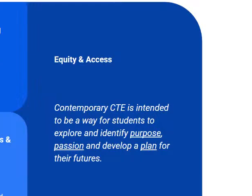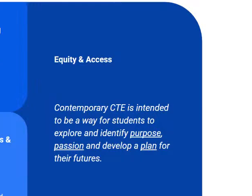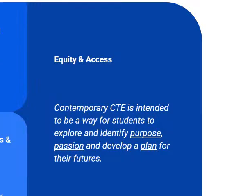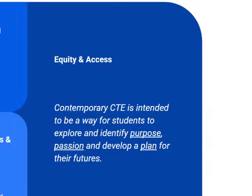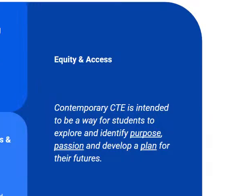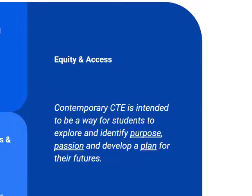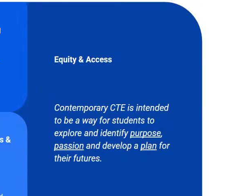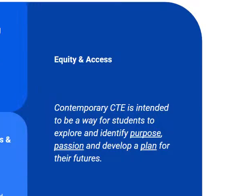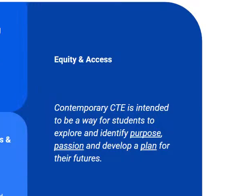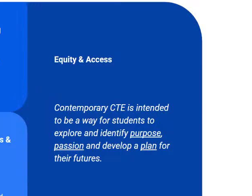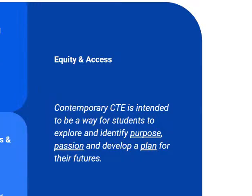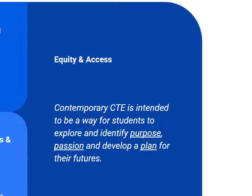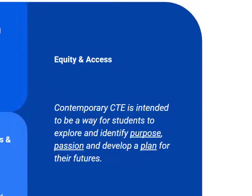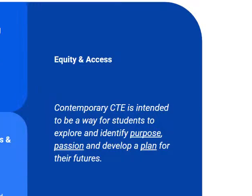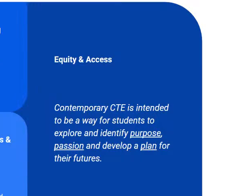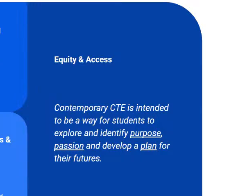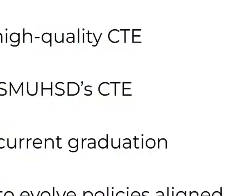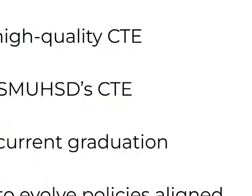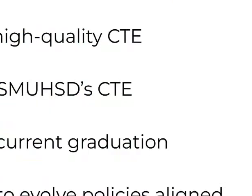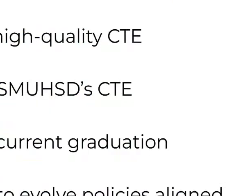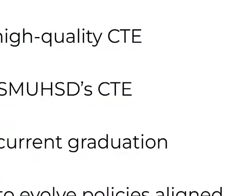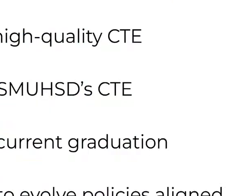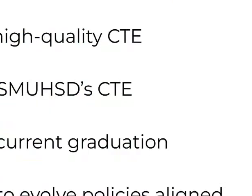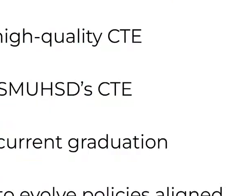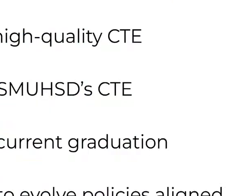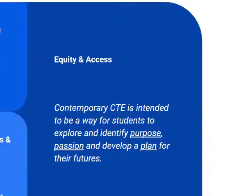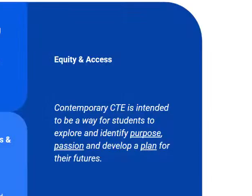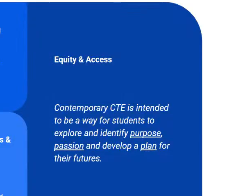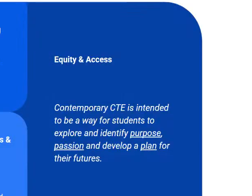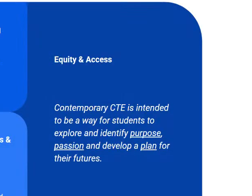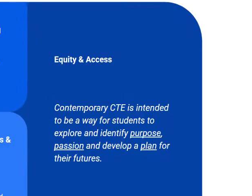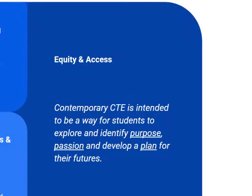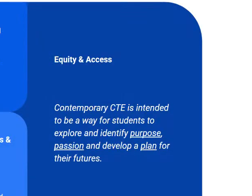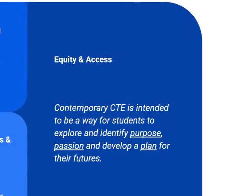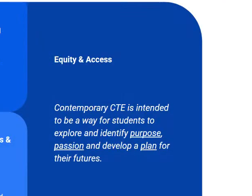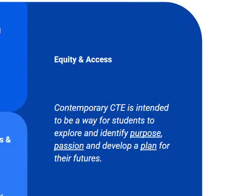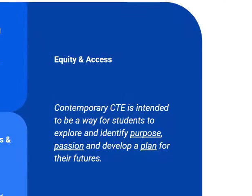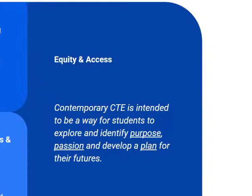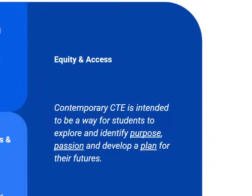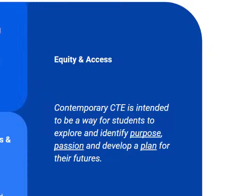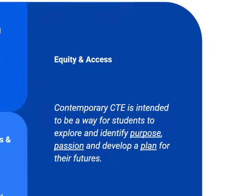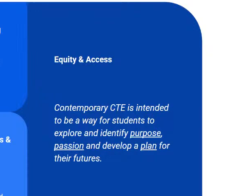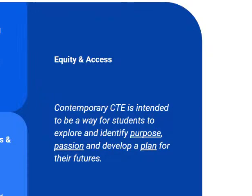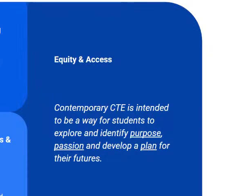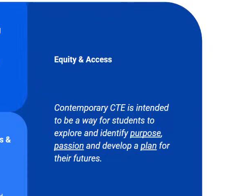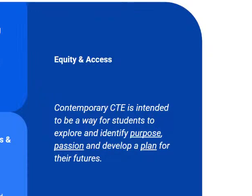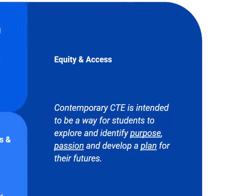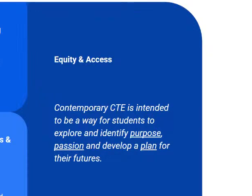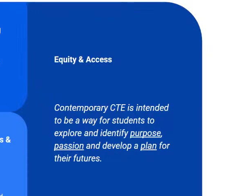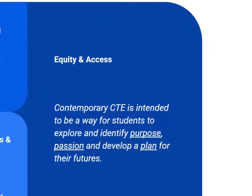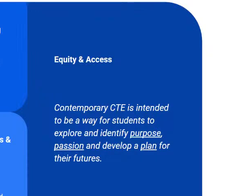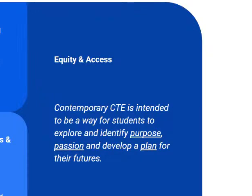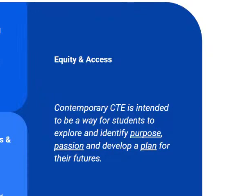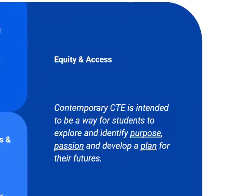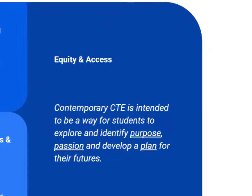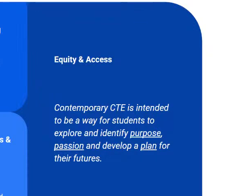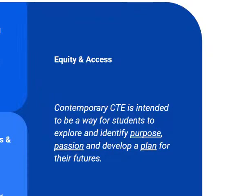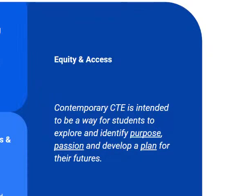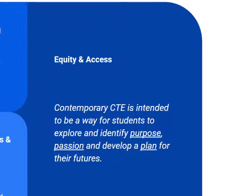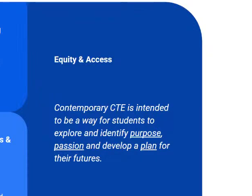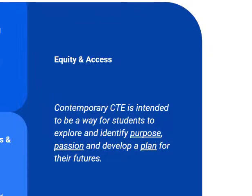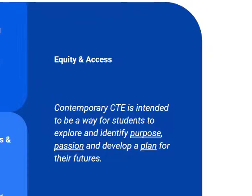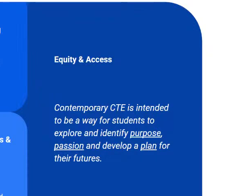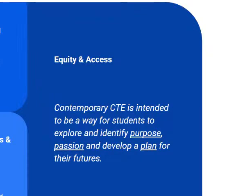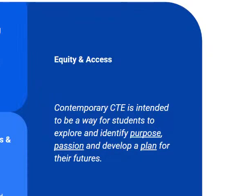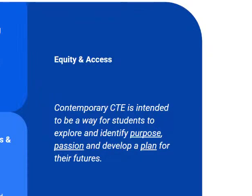done this before, but whatever. So good evening. Yeah, I'm here to talk about CTE and sort of some outcomes and all the